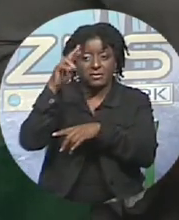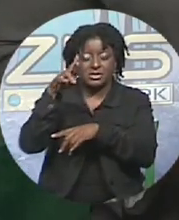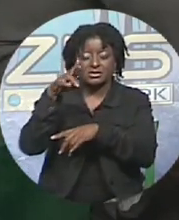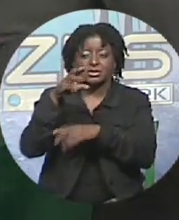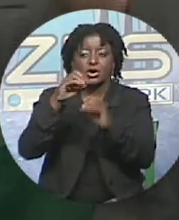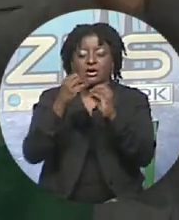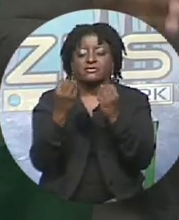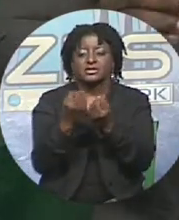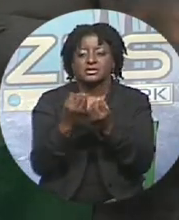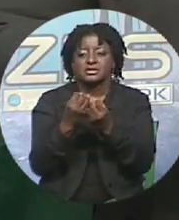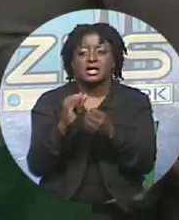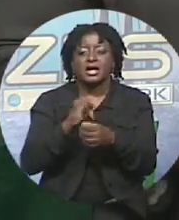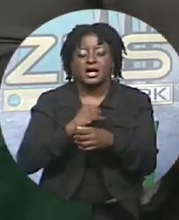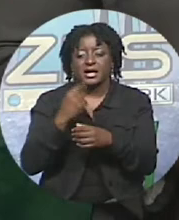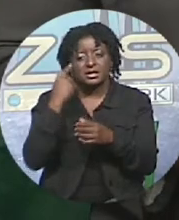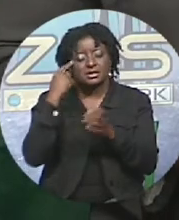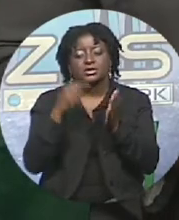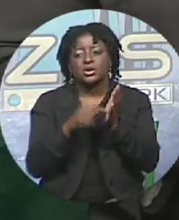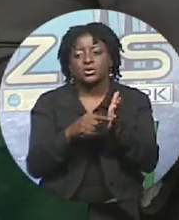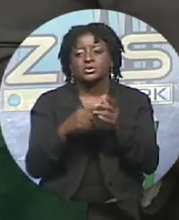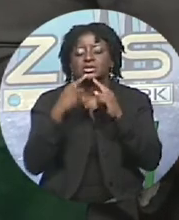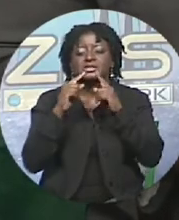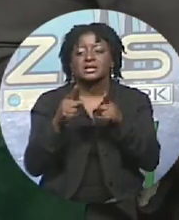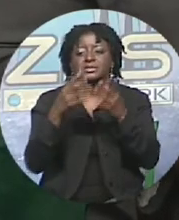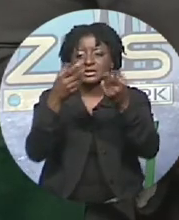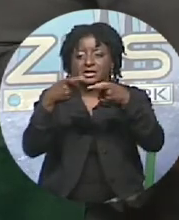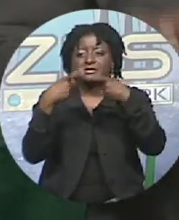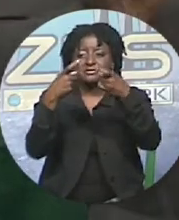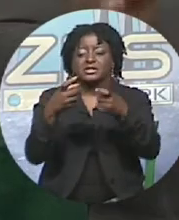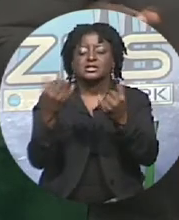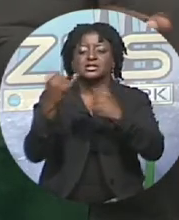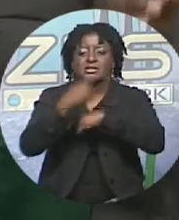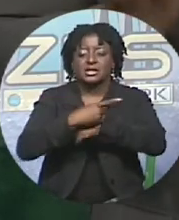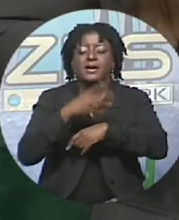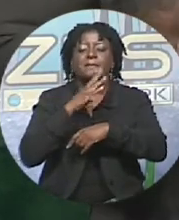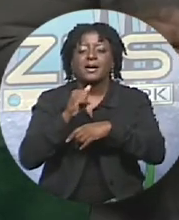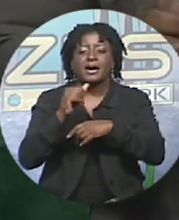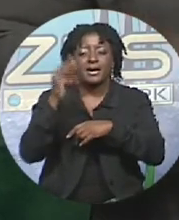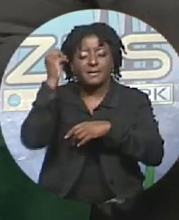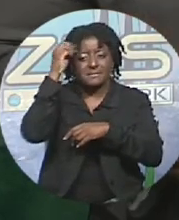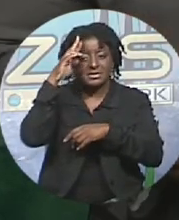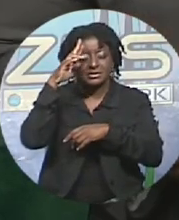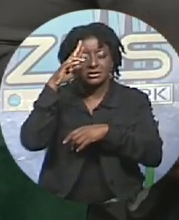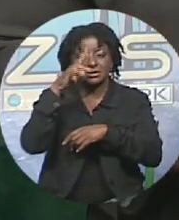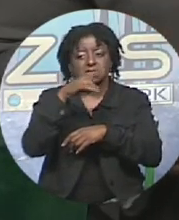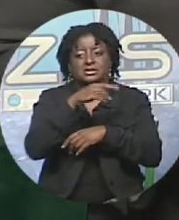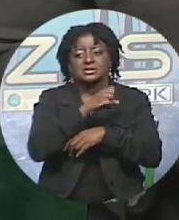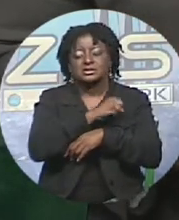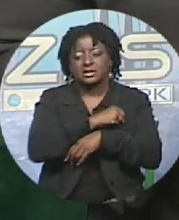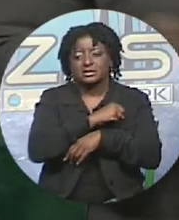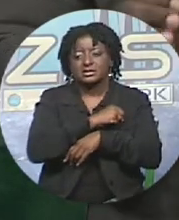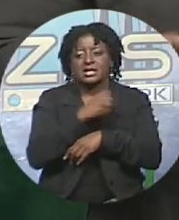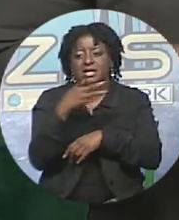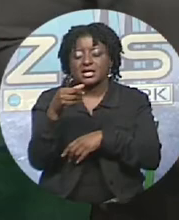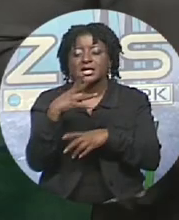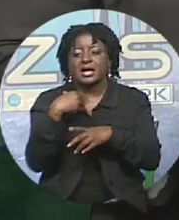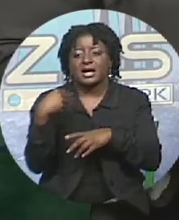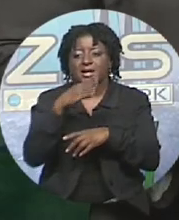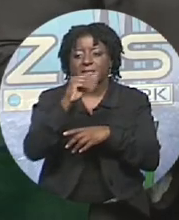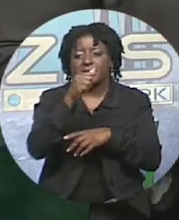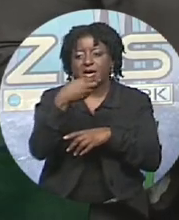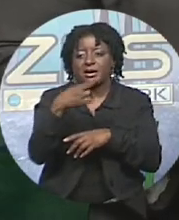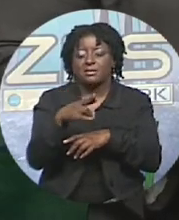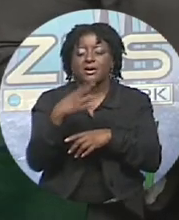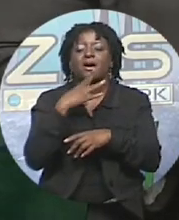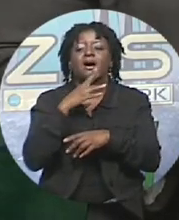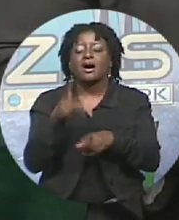entirety. It says, I note the statement that has been given today by Mr. Sarkis Israelian, that he and the Bahamar group remain committed to the pursuit of an